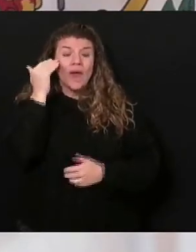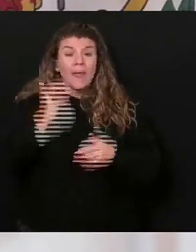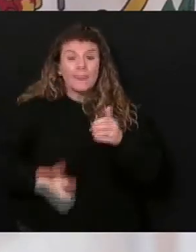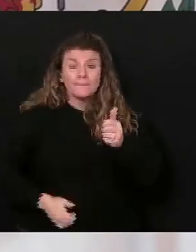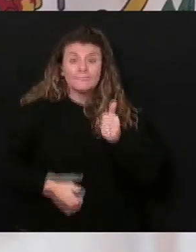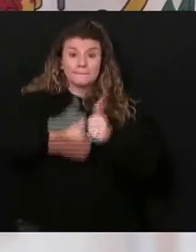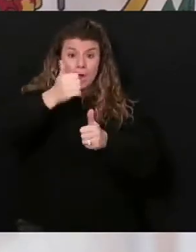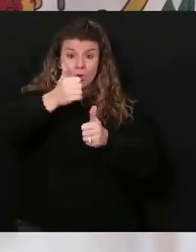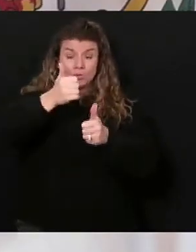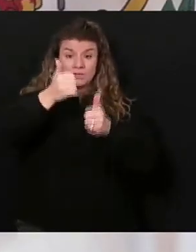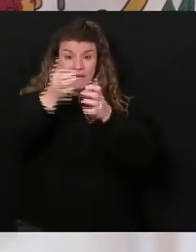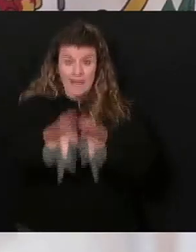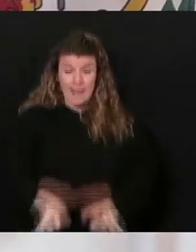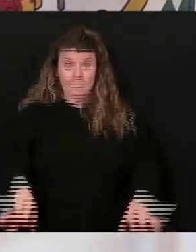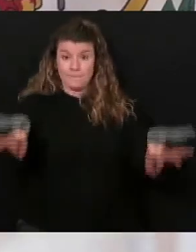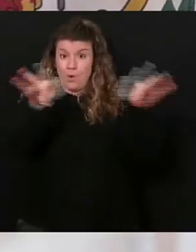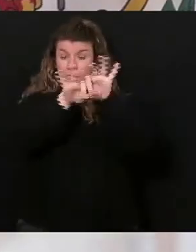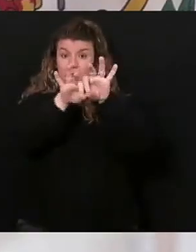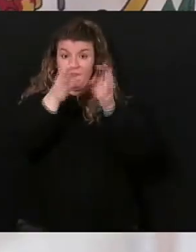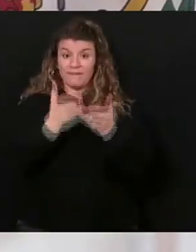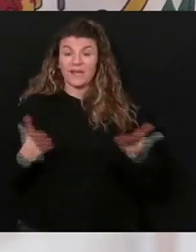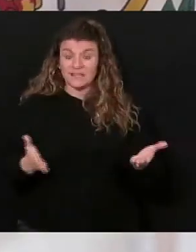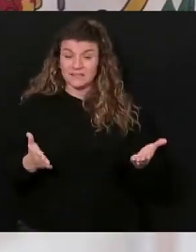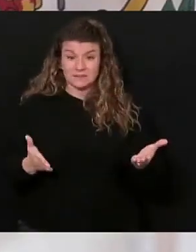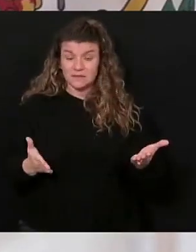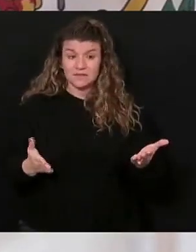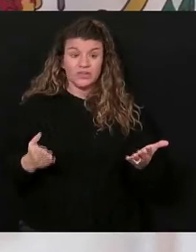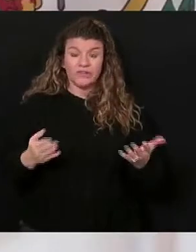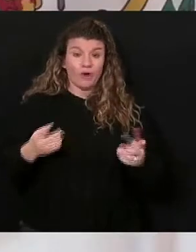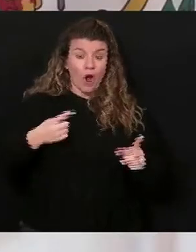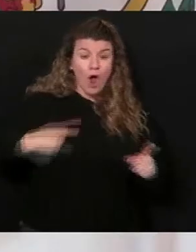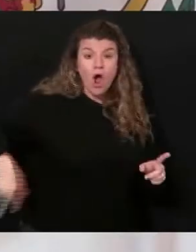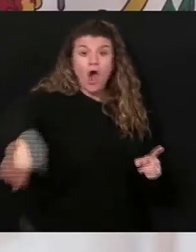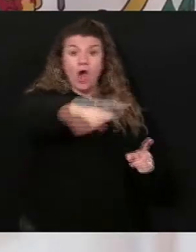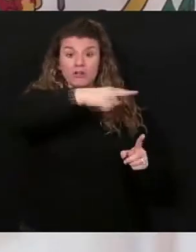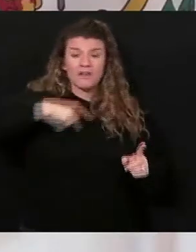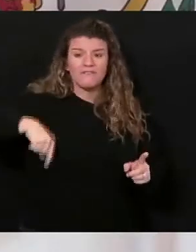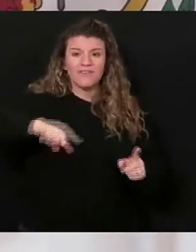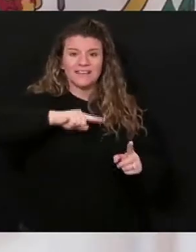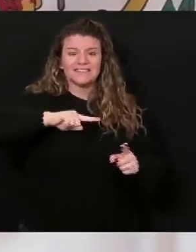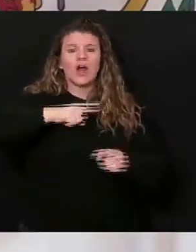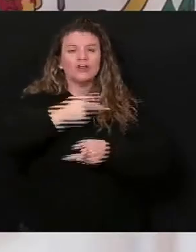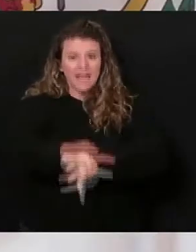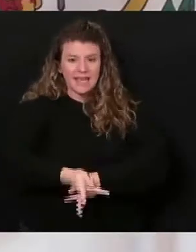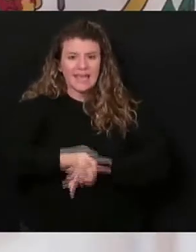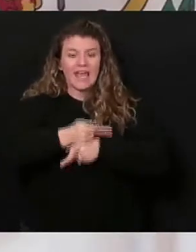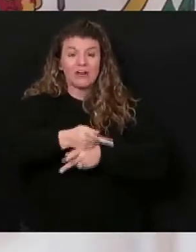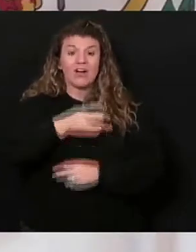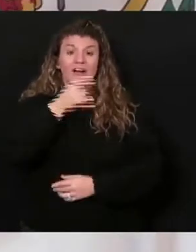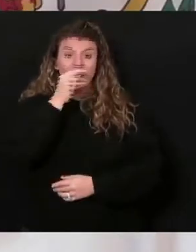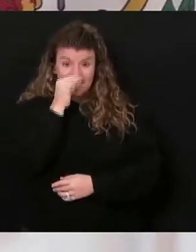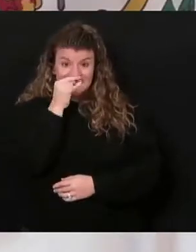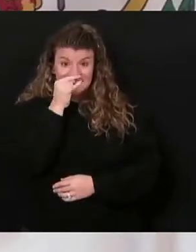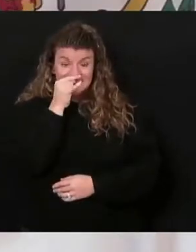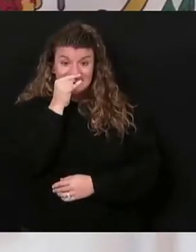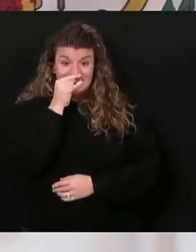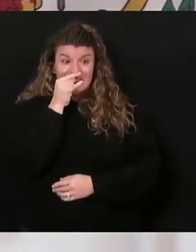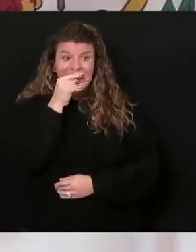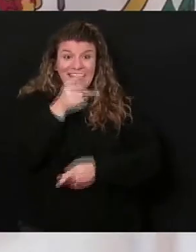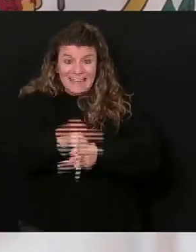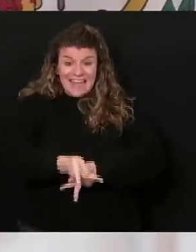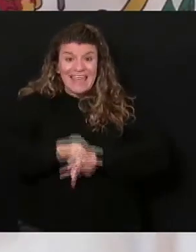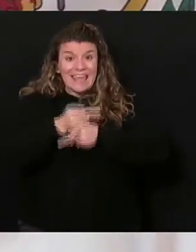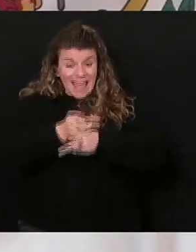most important things always to all of us are how we take care of our people, how we take care of our